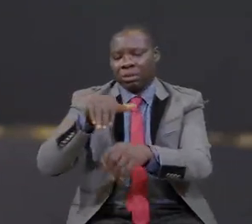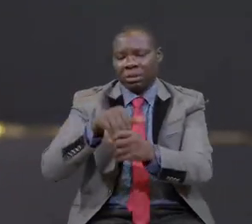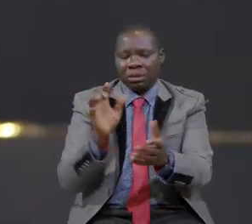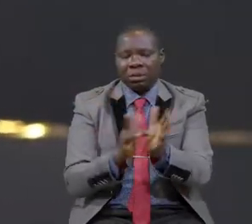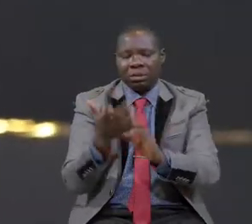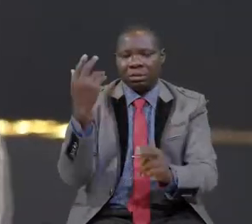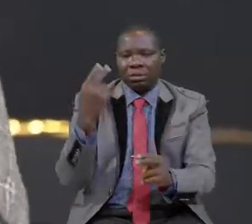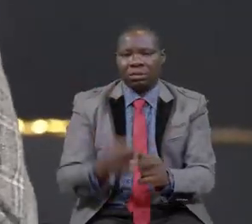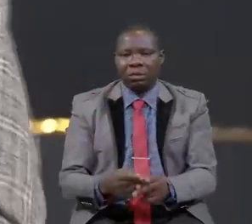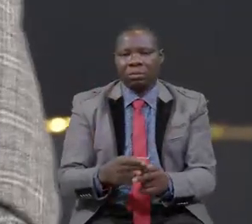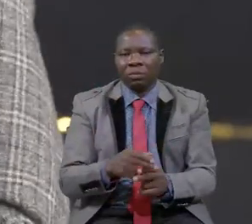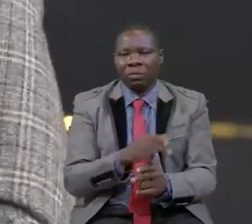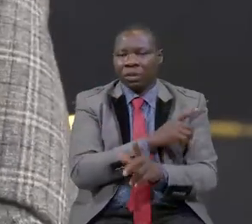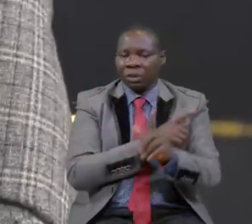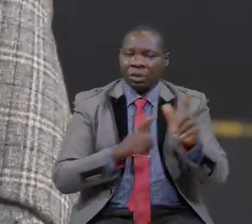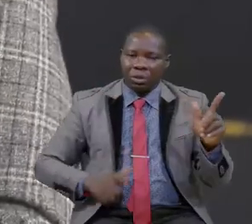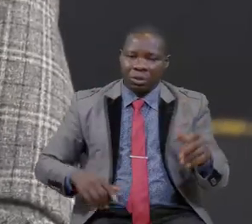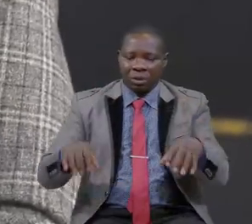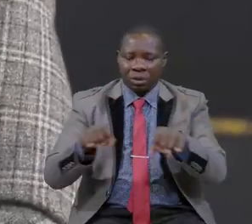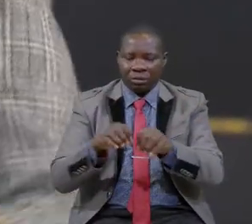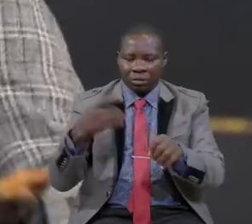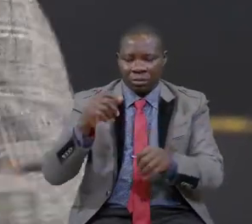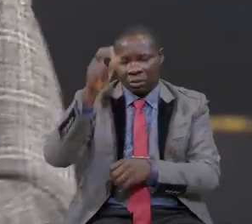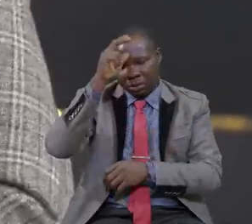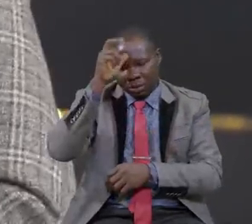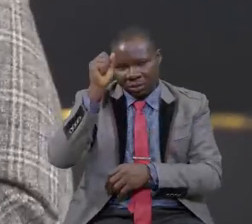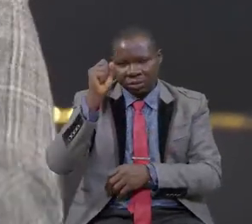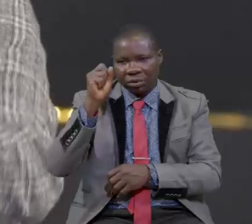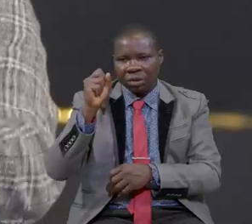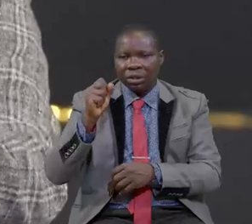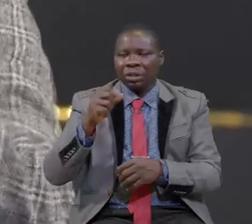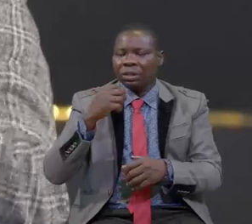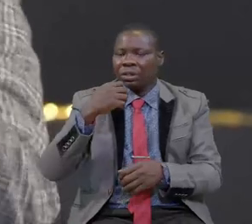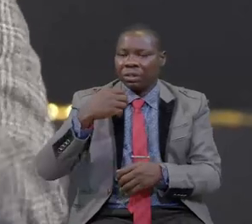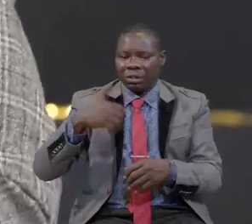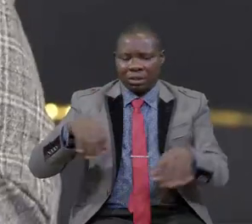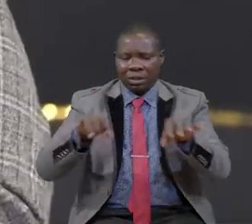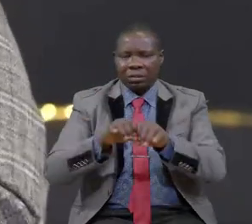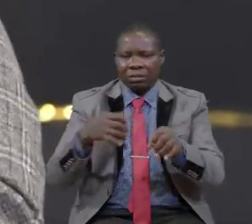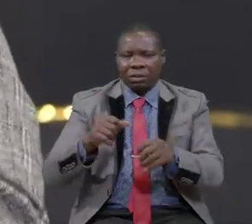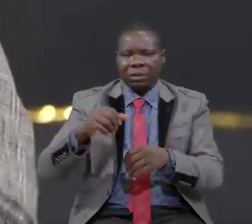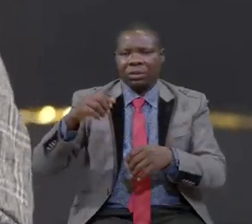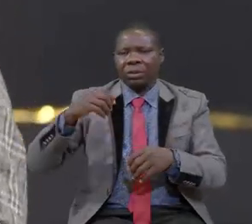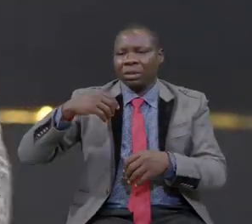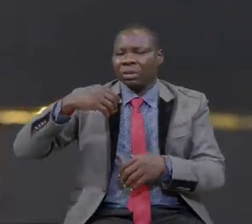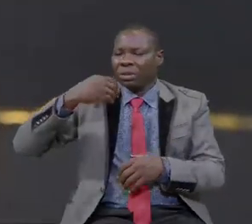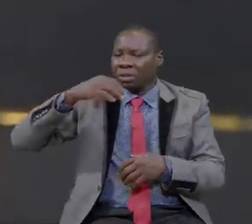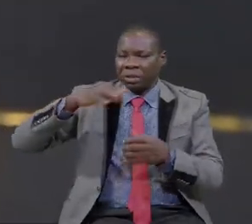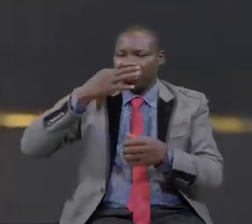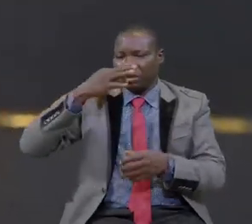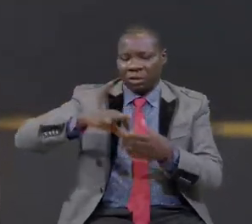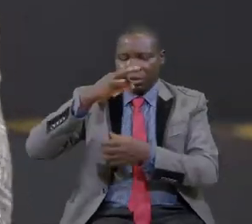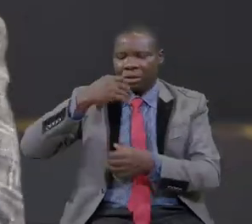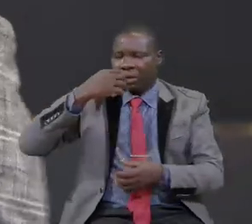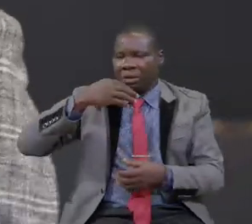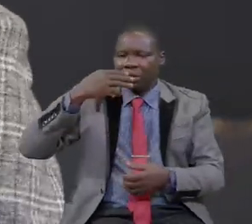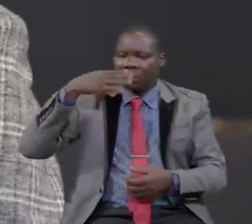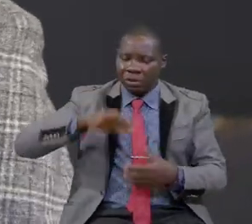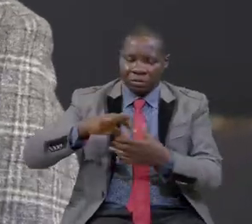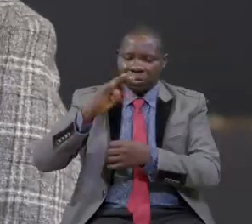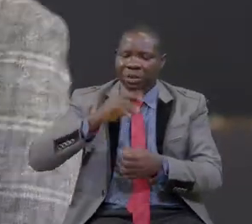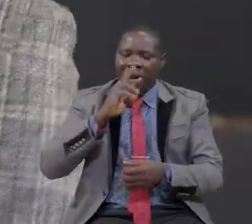Lord, even the devils, even the demons are subject unto us through thy name.